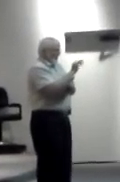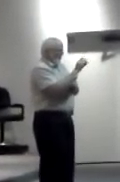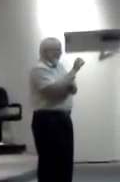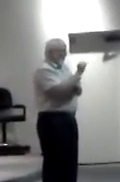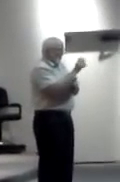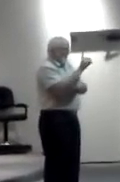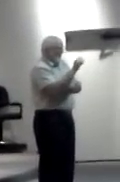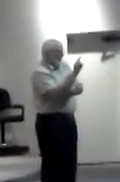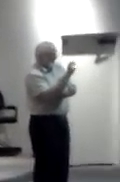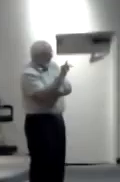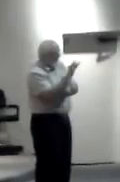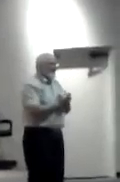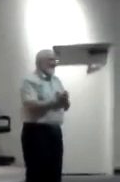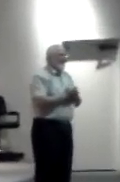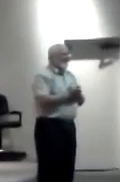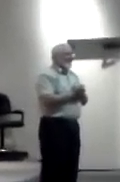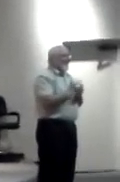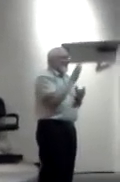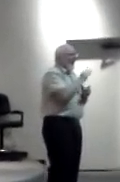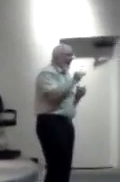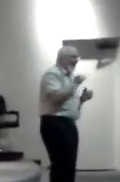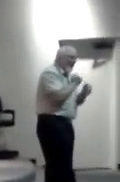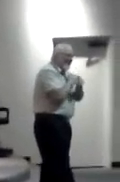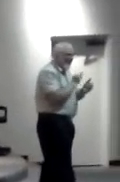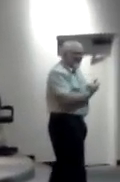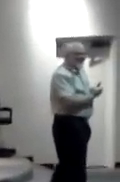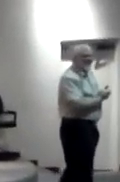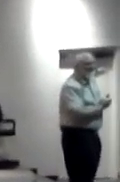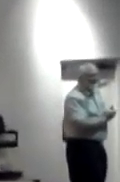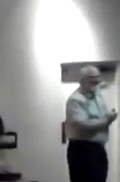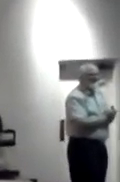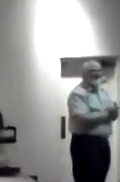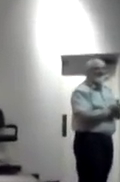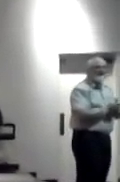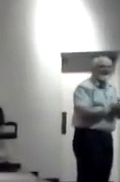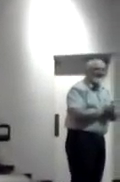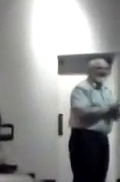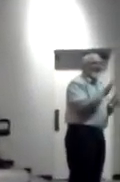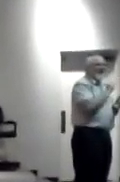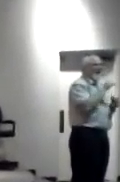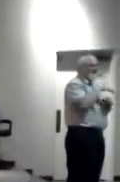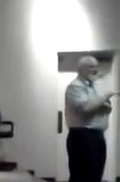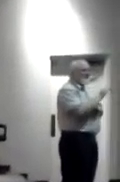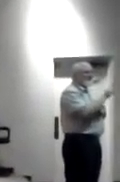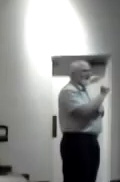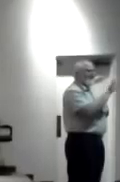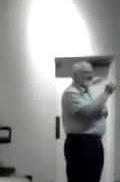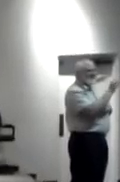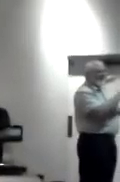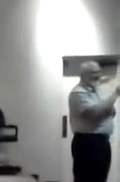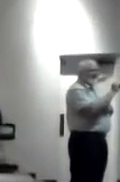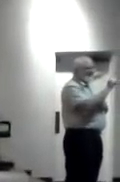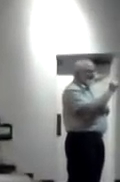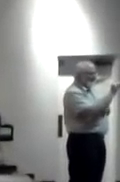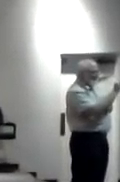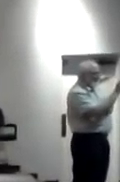shoot the first one and then spread the word. I love that. I sent it to Rachel to tell you.